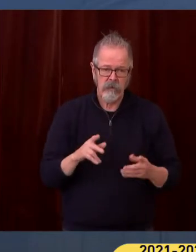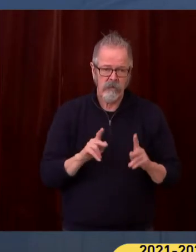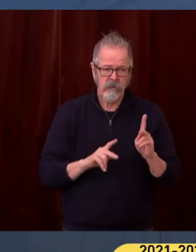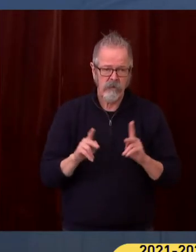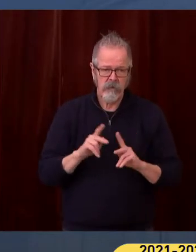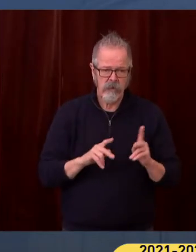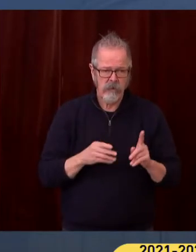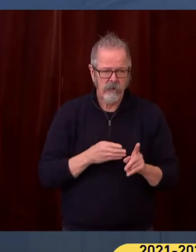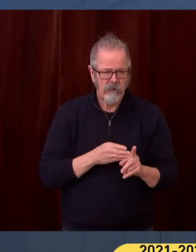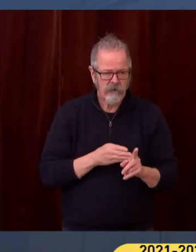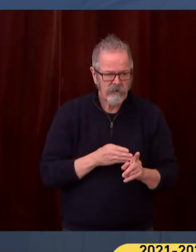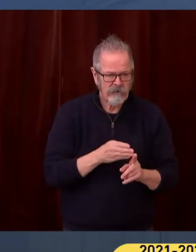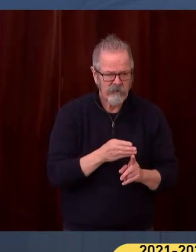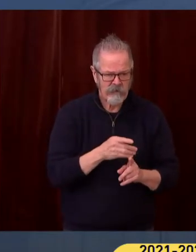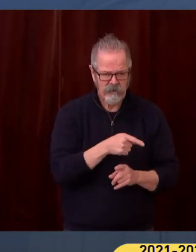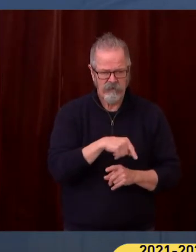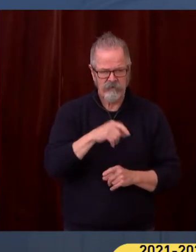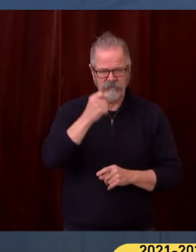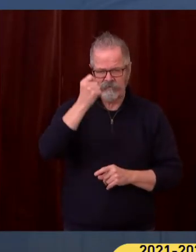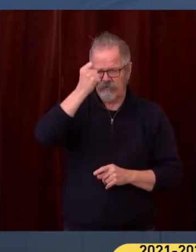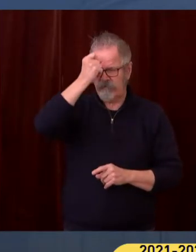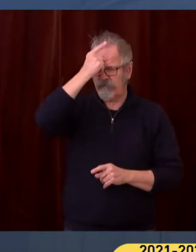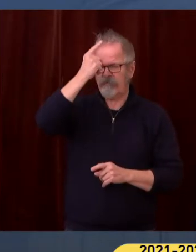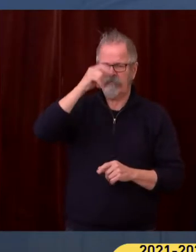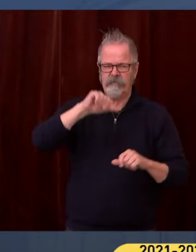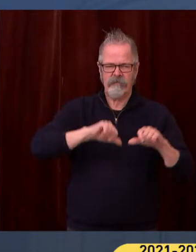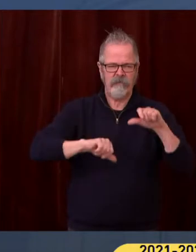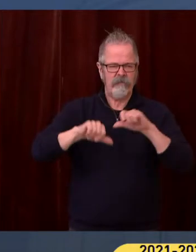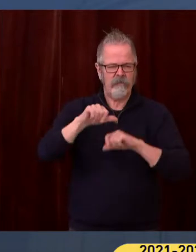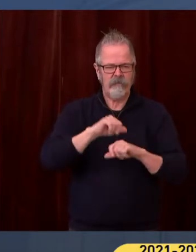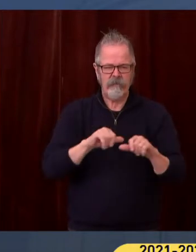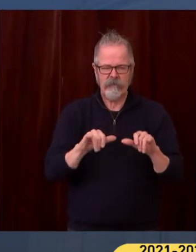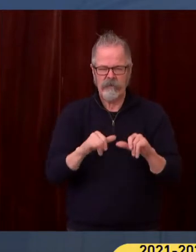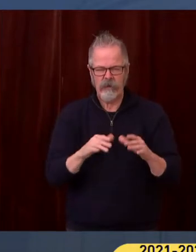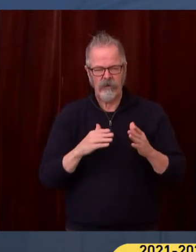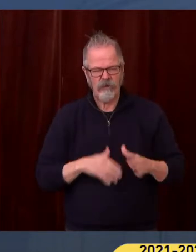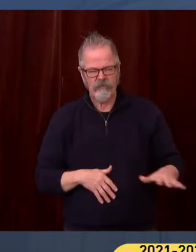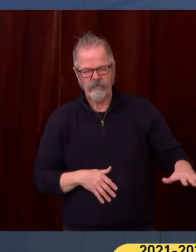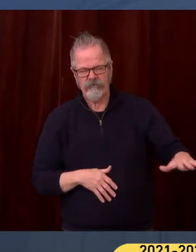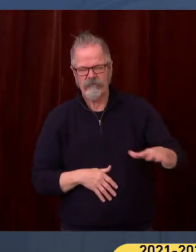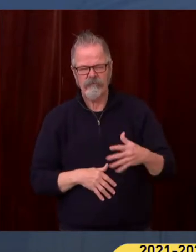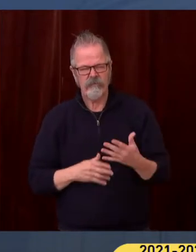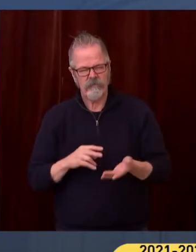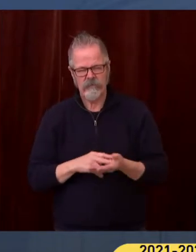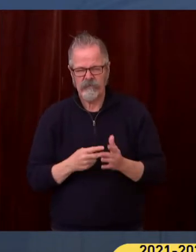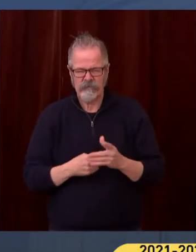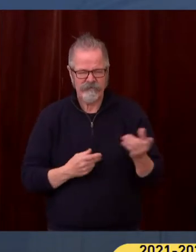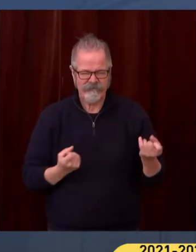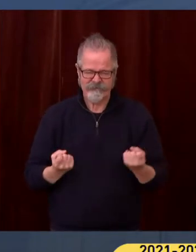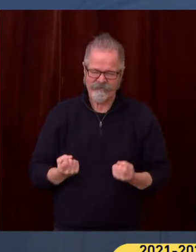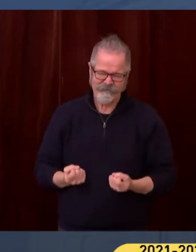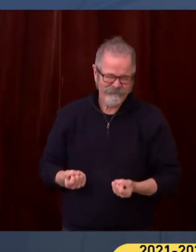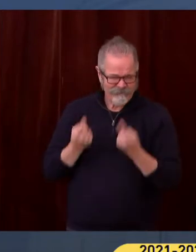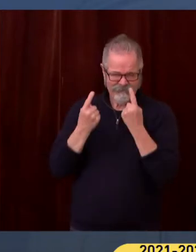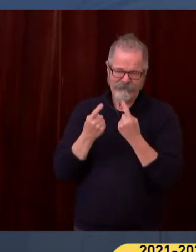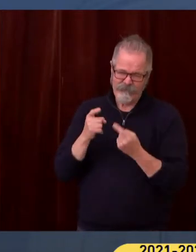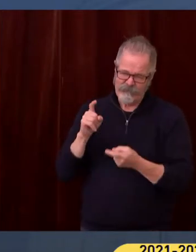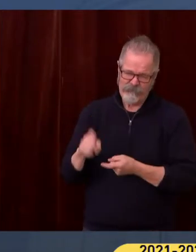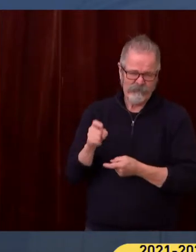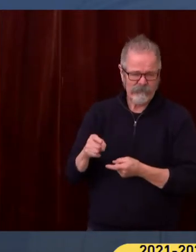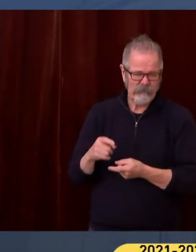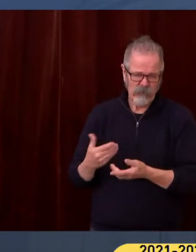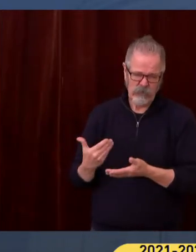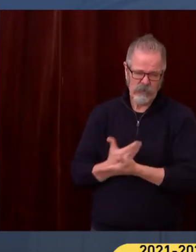from aviation. So we have quite a few voices in aviation that have supported the clean fuel